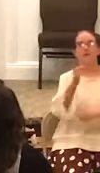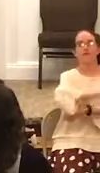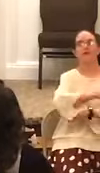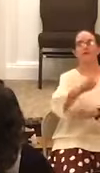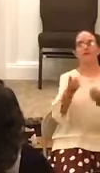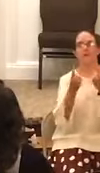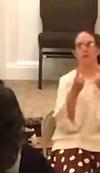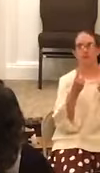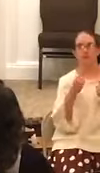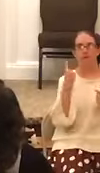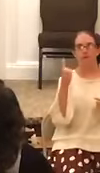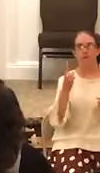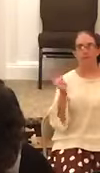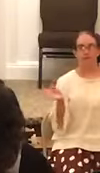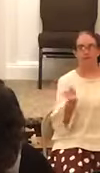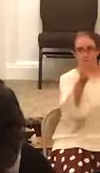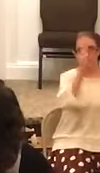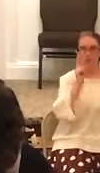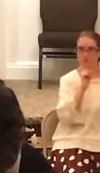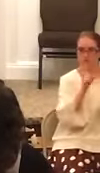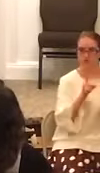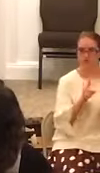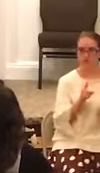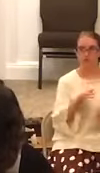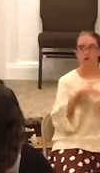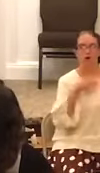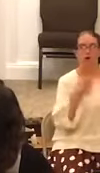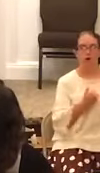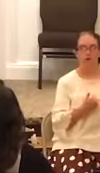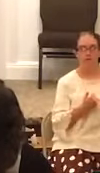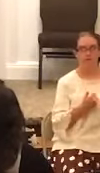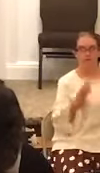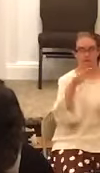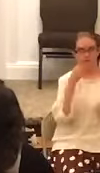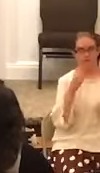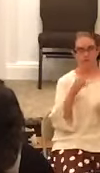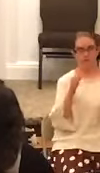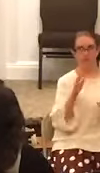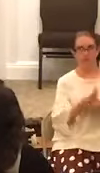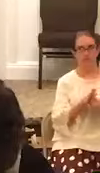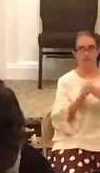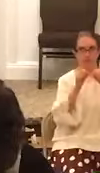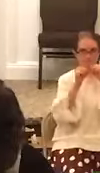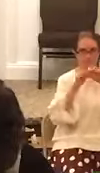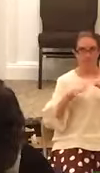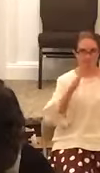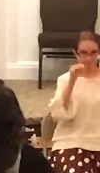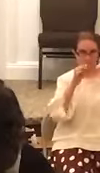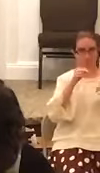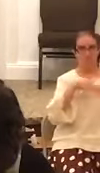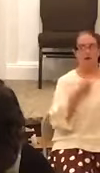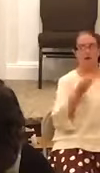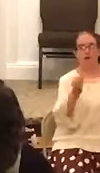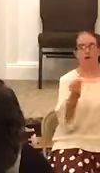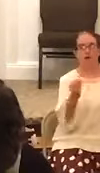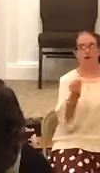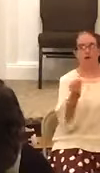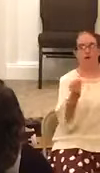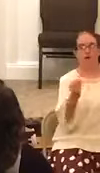approaching. One can only draw near to God with a true or sincere heart. But look what he said, in full assurance of our faith, having our hearts sprinkled, that's